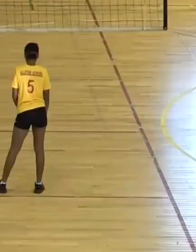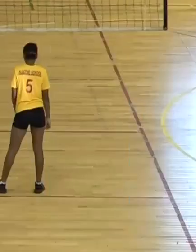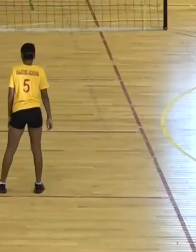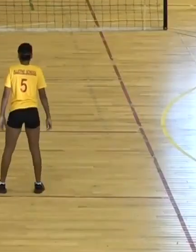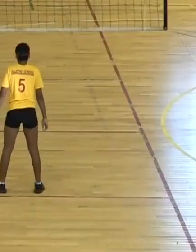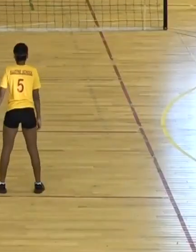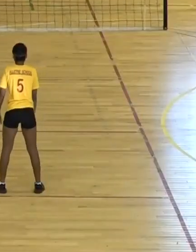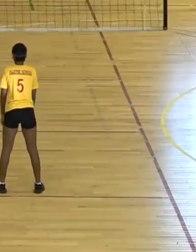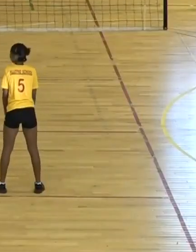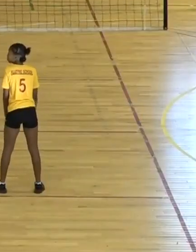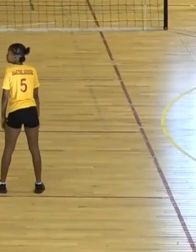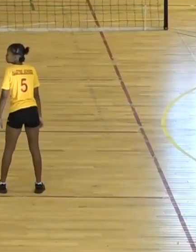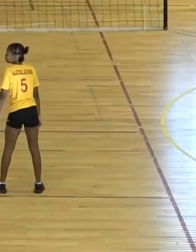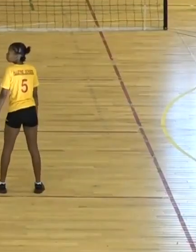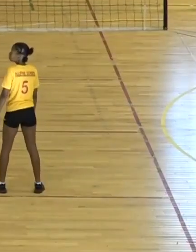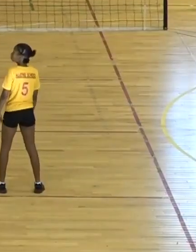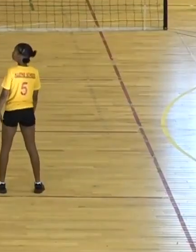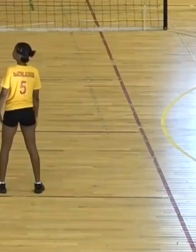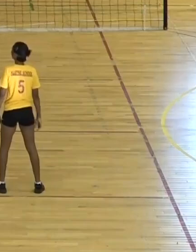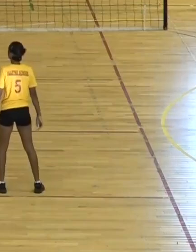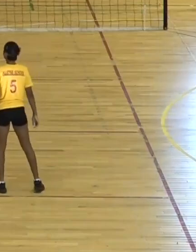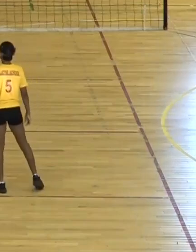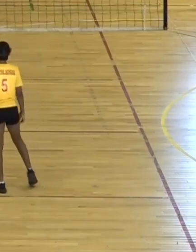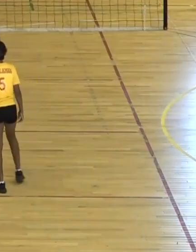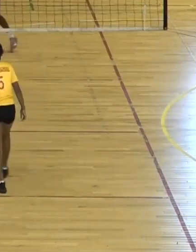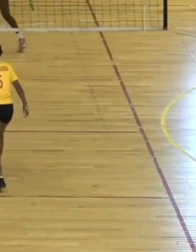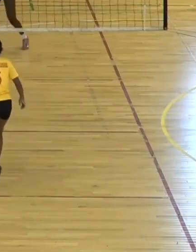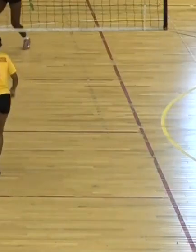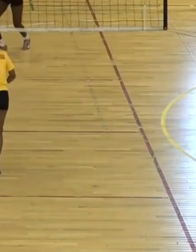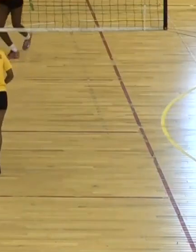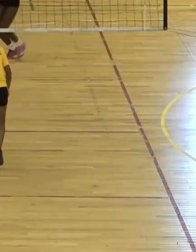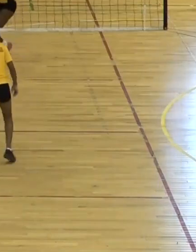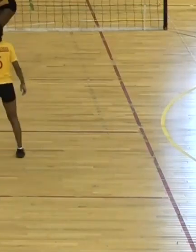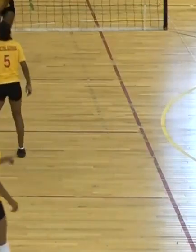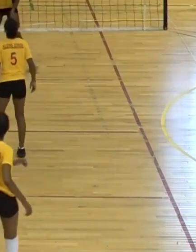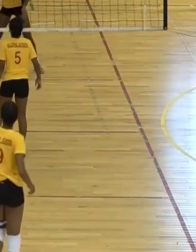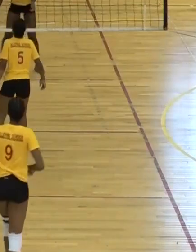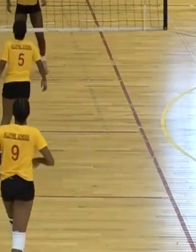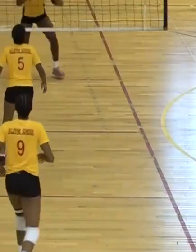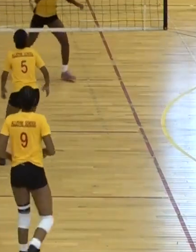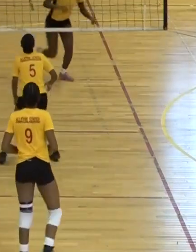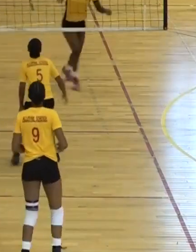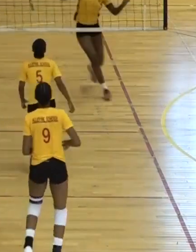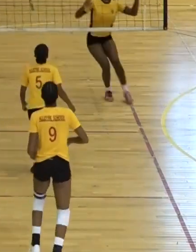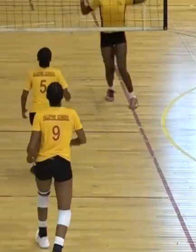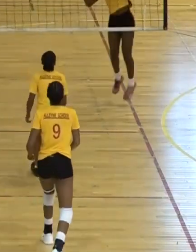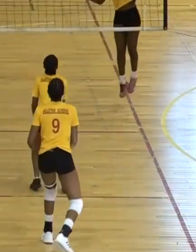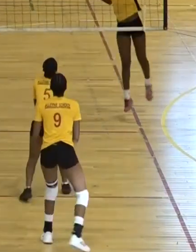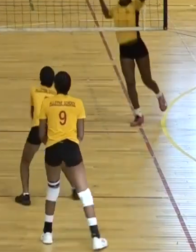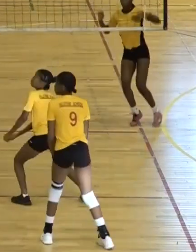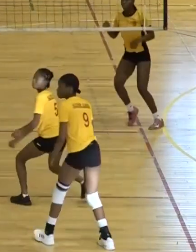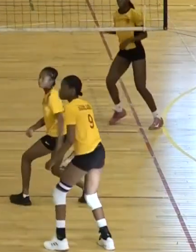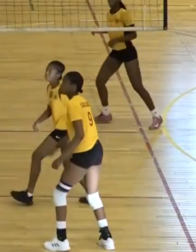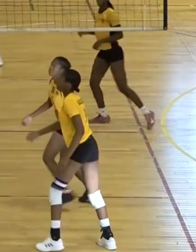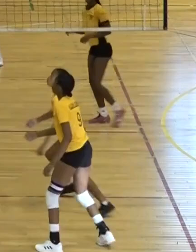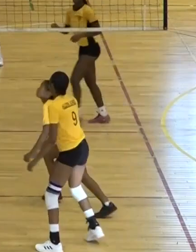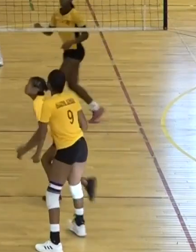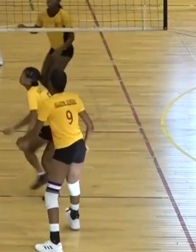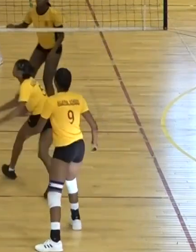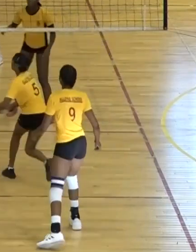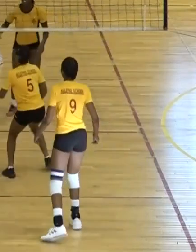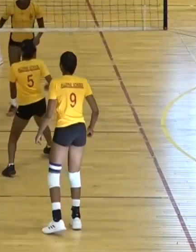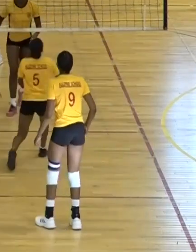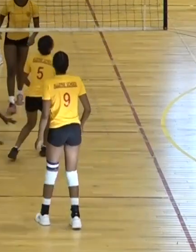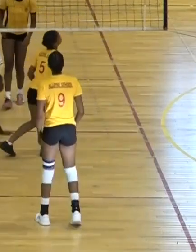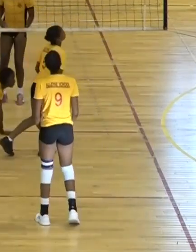Actually, both teams traded points in the opener. Rihanna Holder didn't get any height on the attempted set for Gianni Leacock or